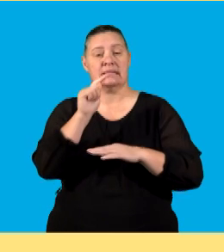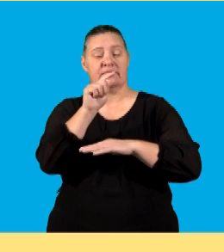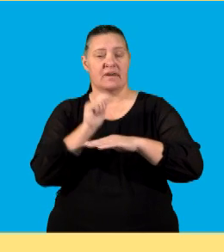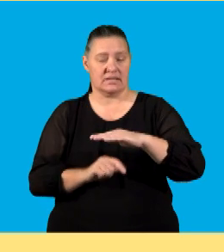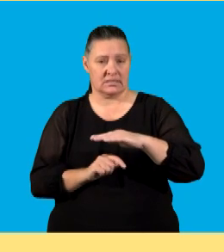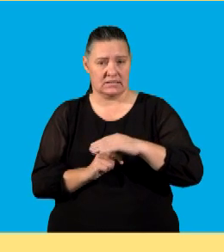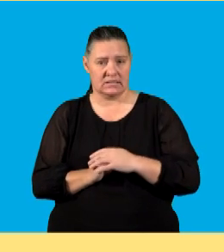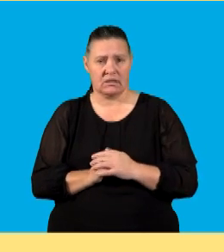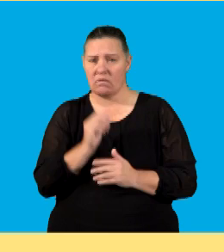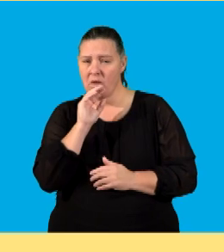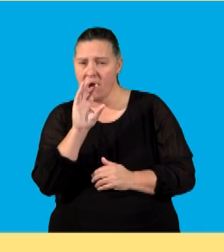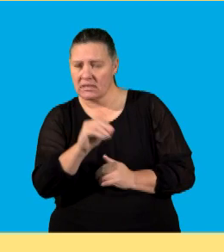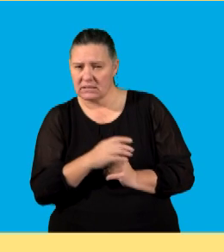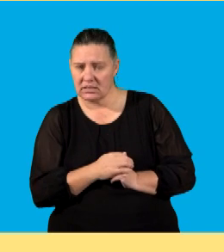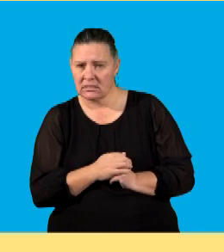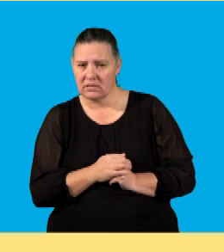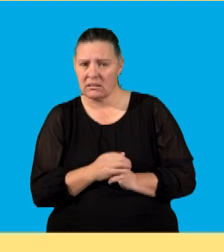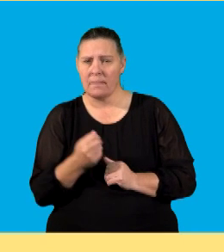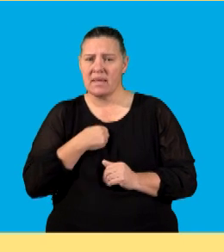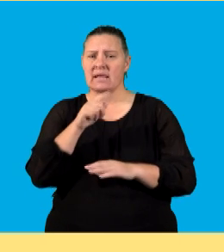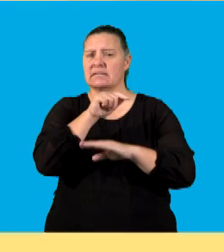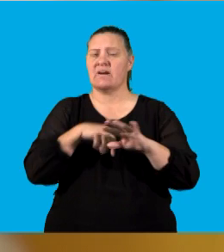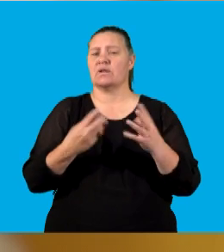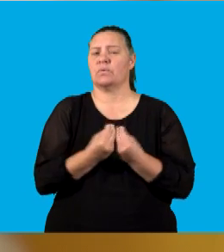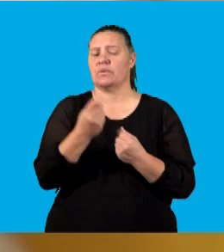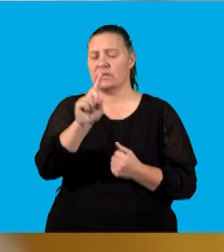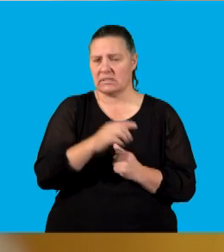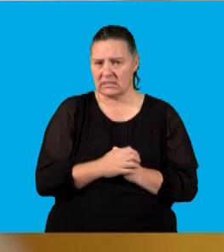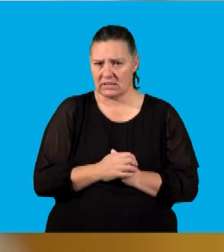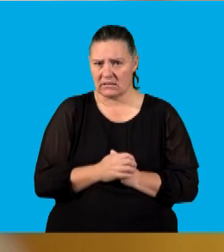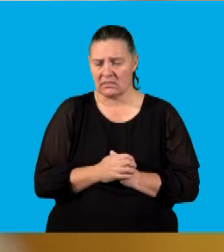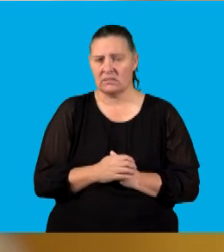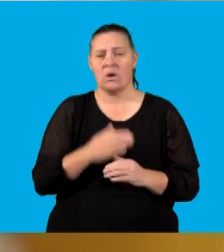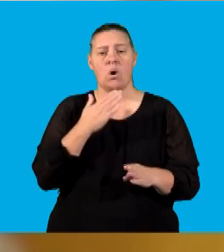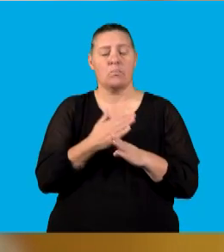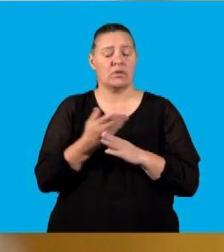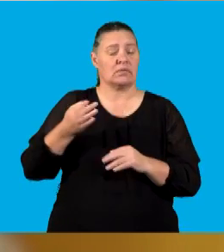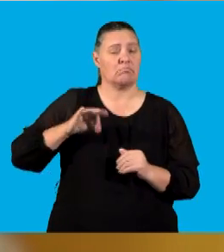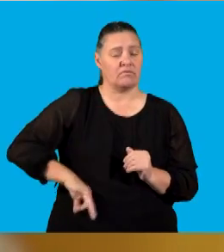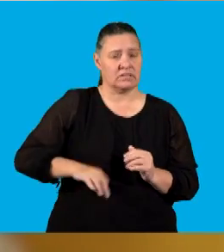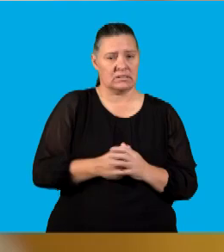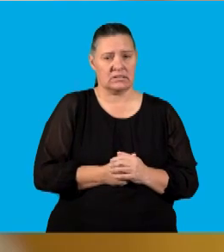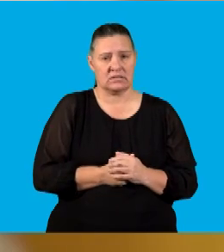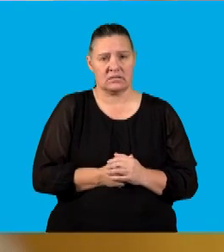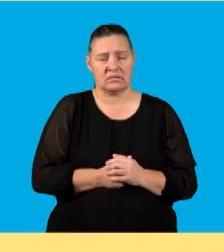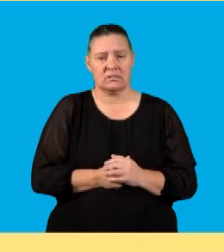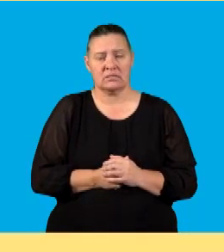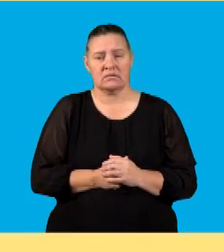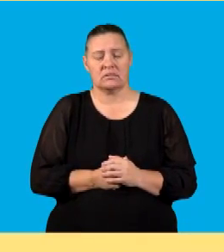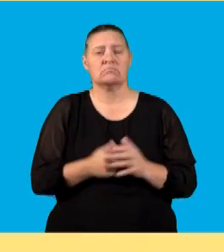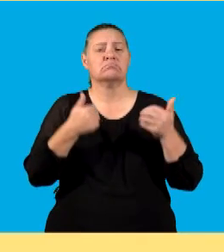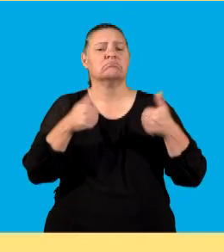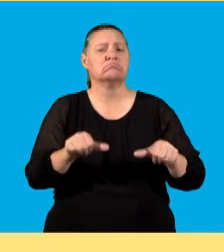I divide it. Can I ask you guys, what do I divide it with? I have my operating profit there.